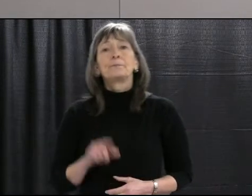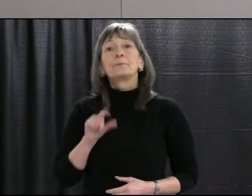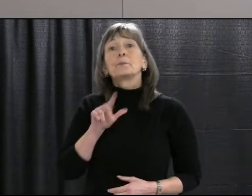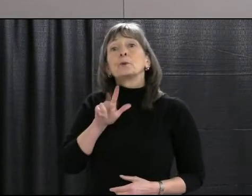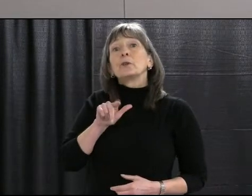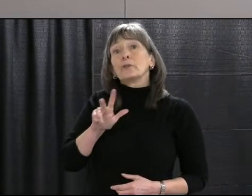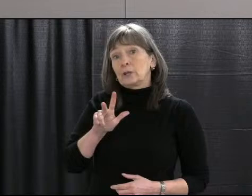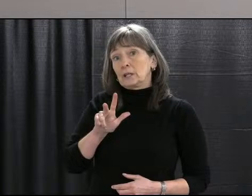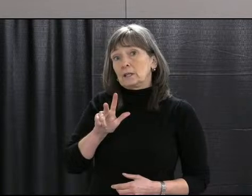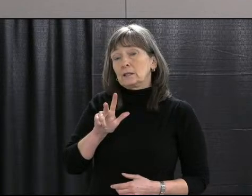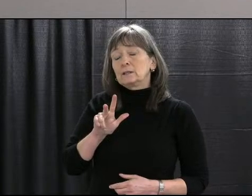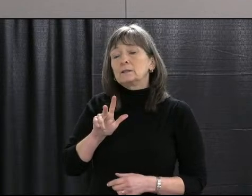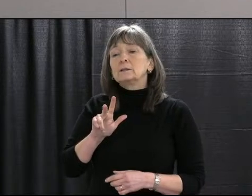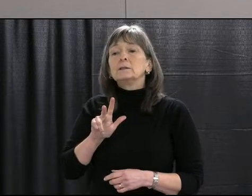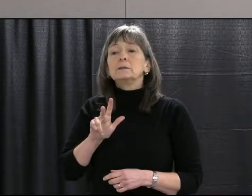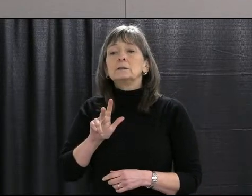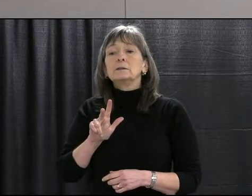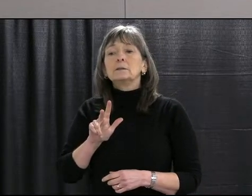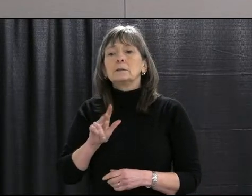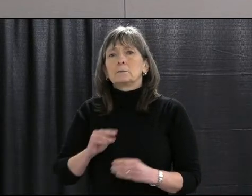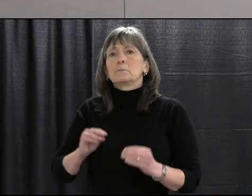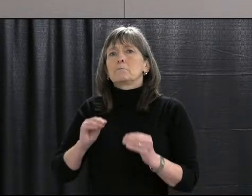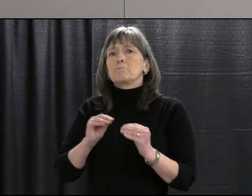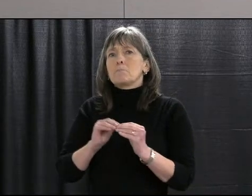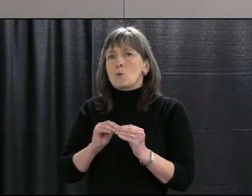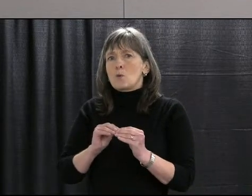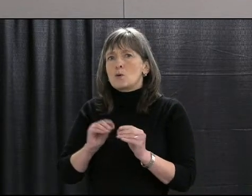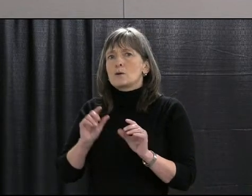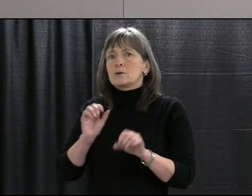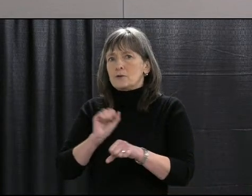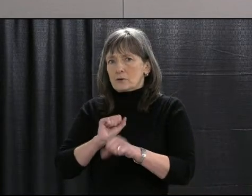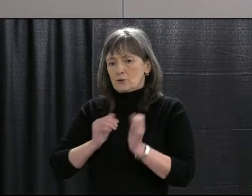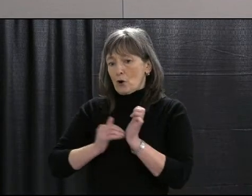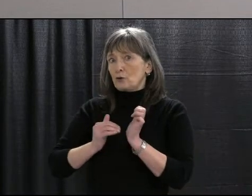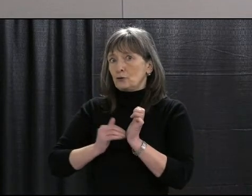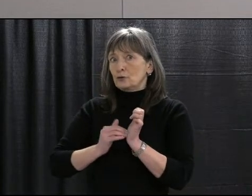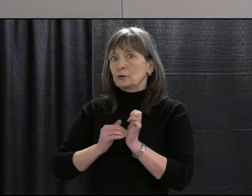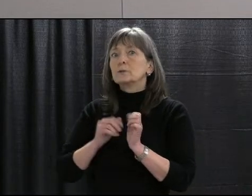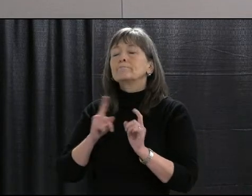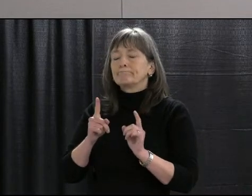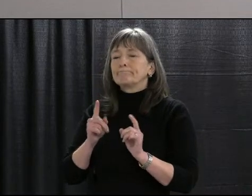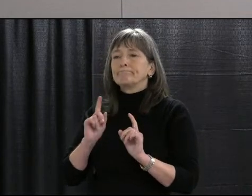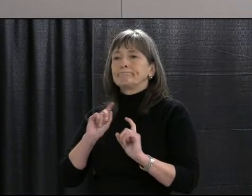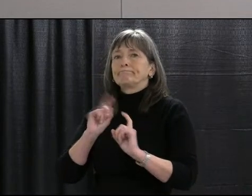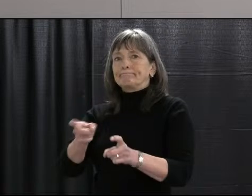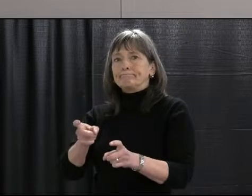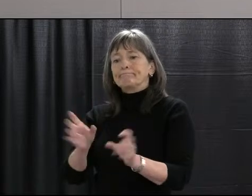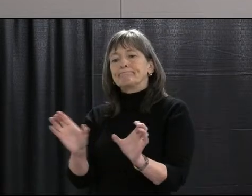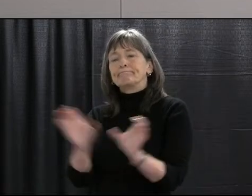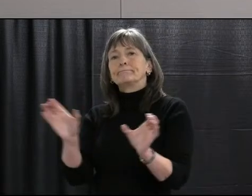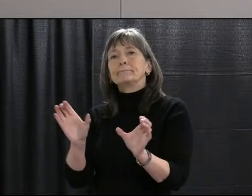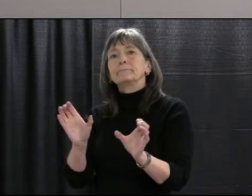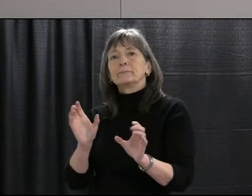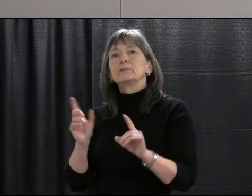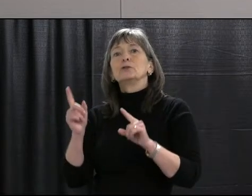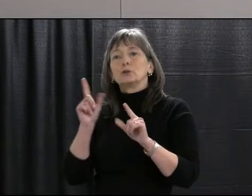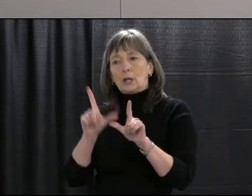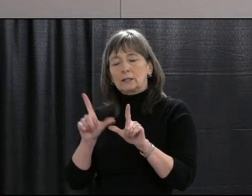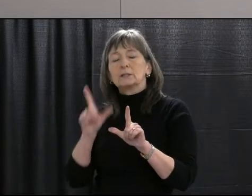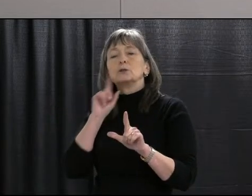2023, more physicians were licensed to practice in this province than in